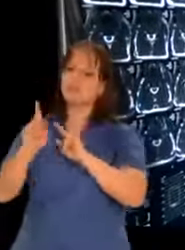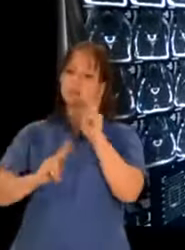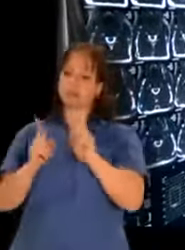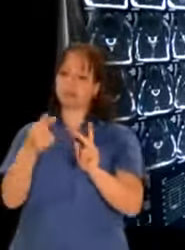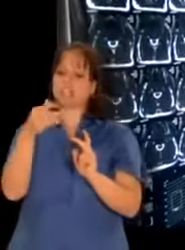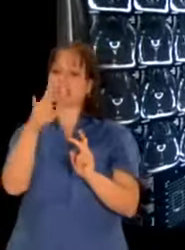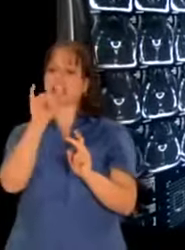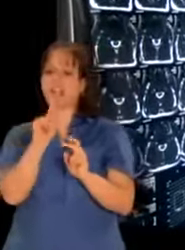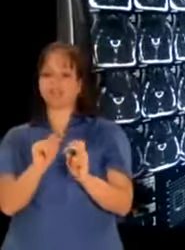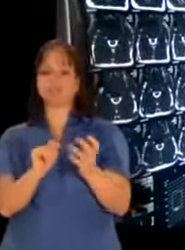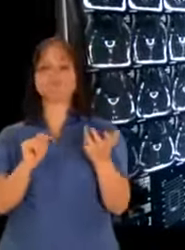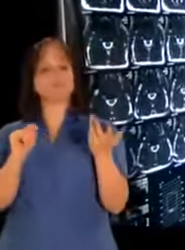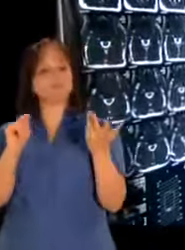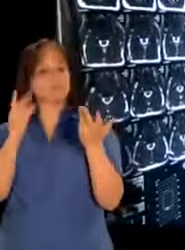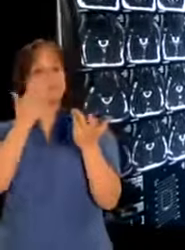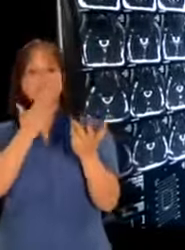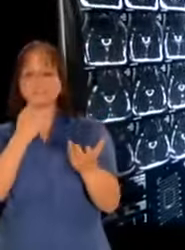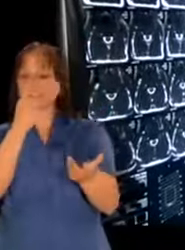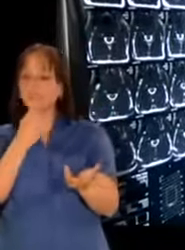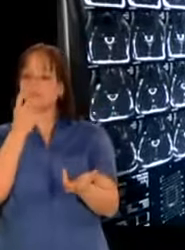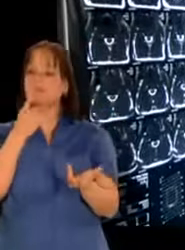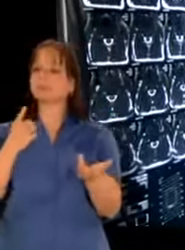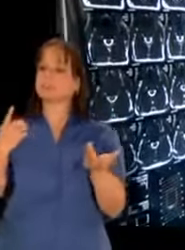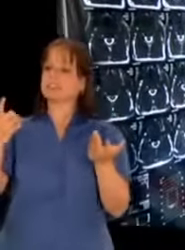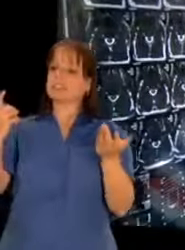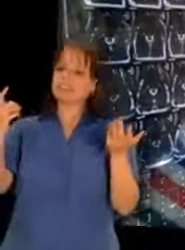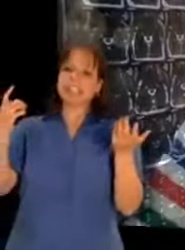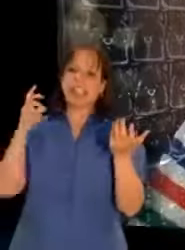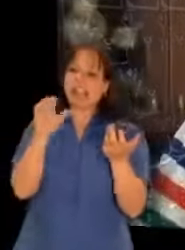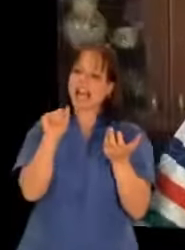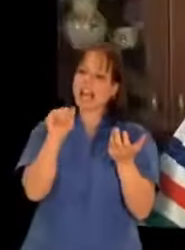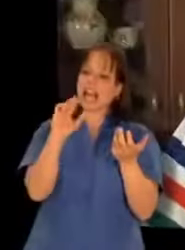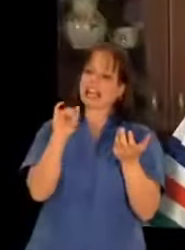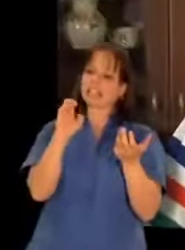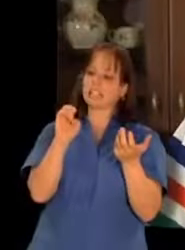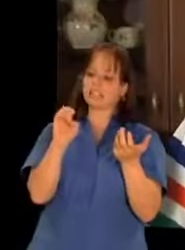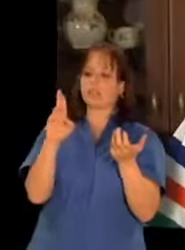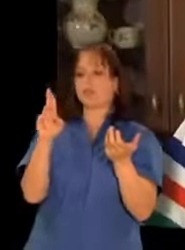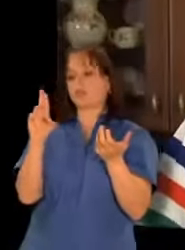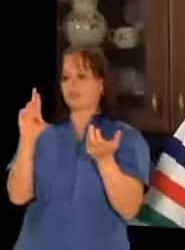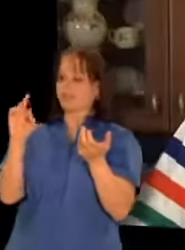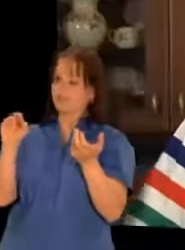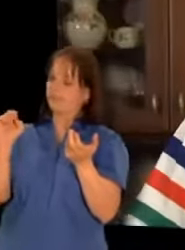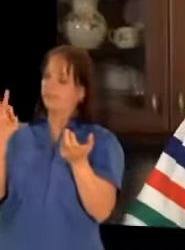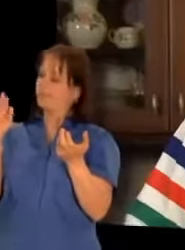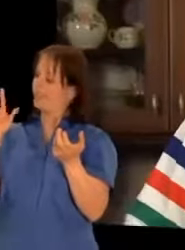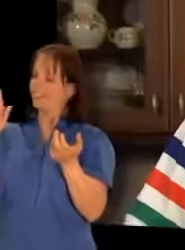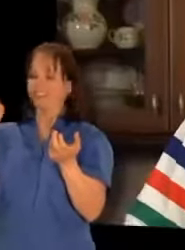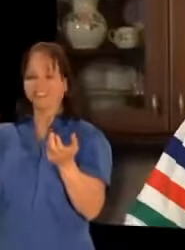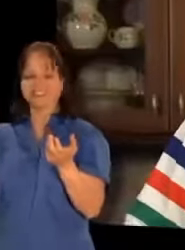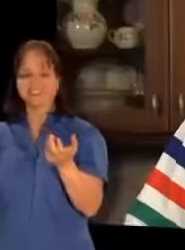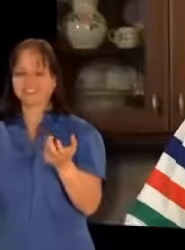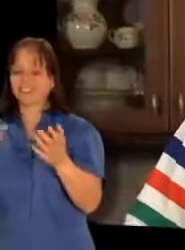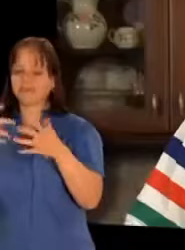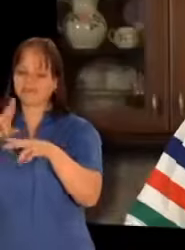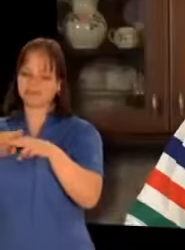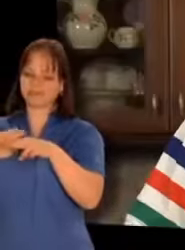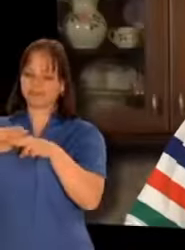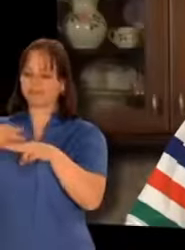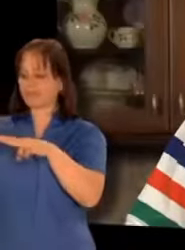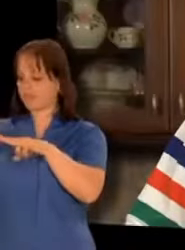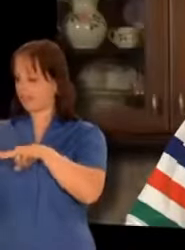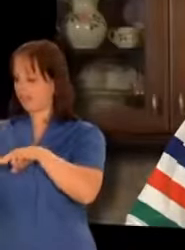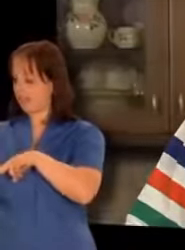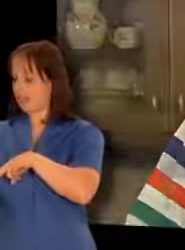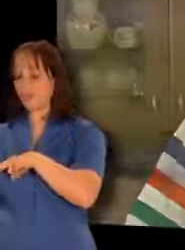with gout, people with diabetes, people suffering with acid reflux, and people who were losing weight by just drinking